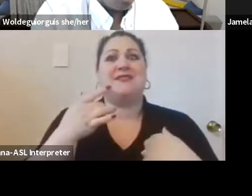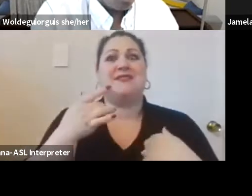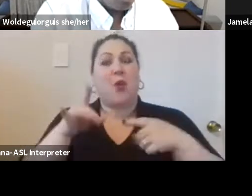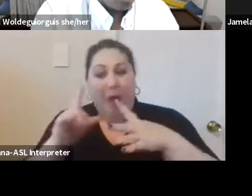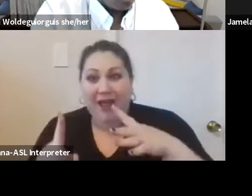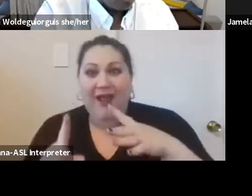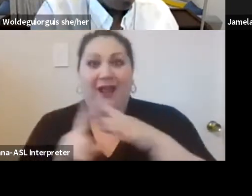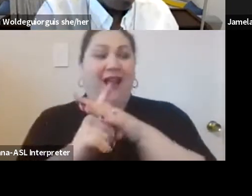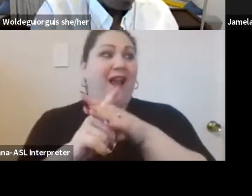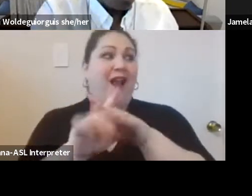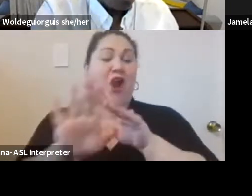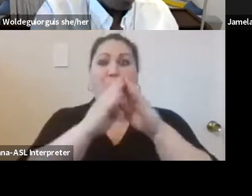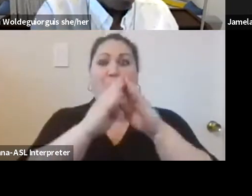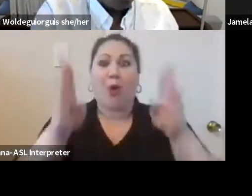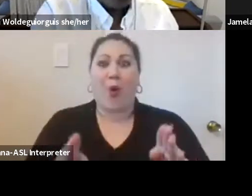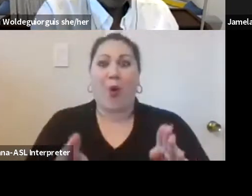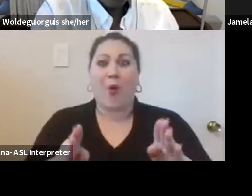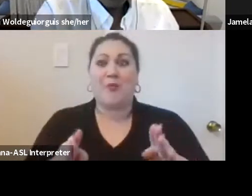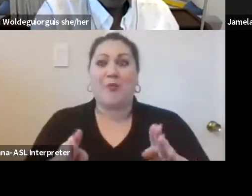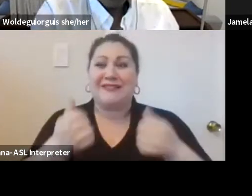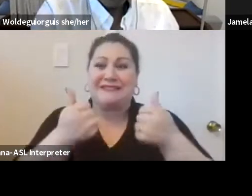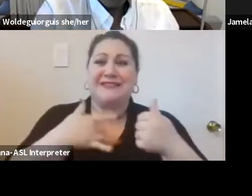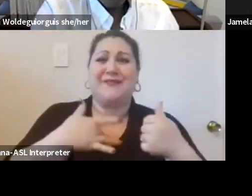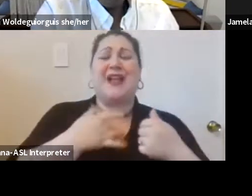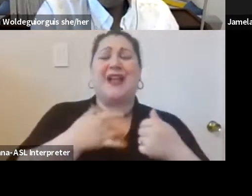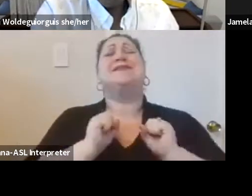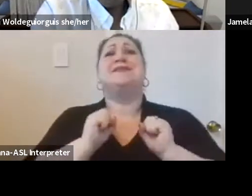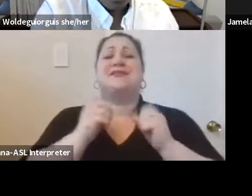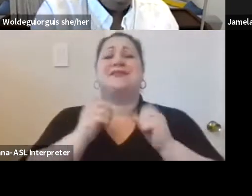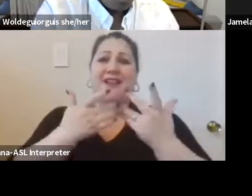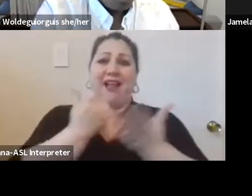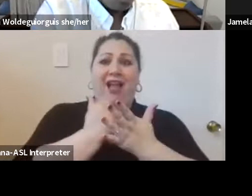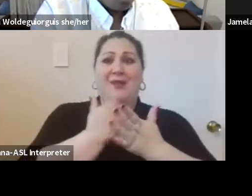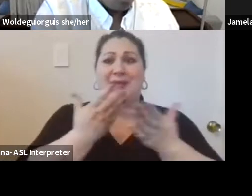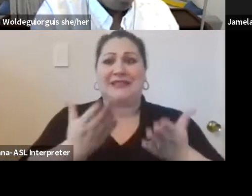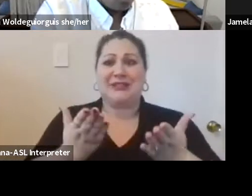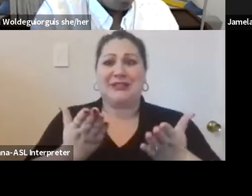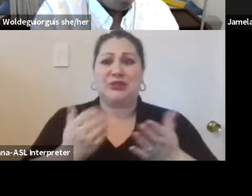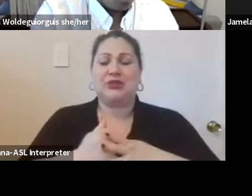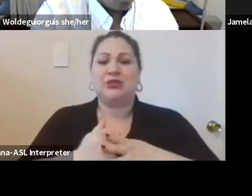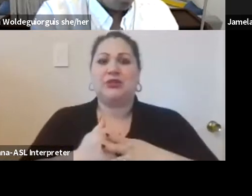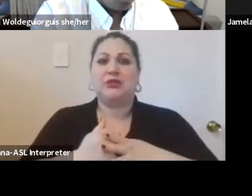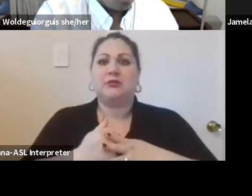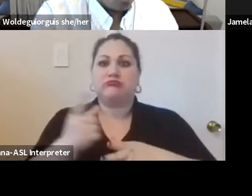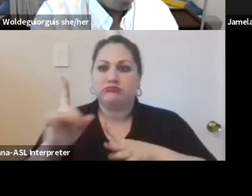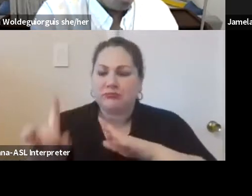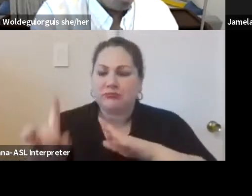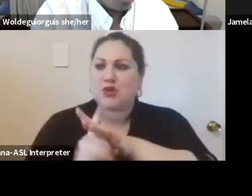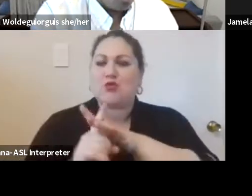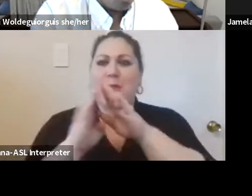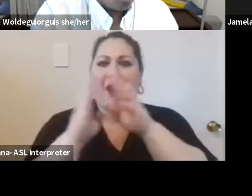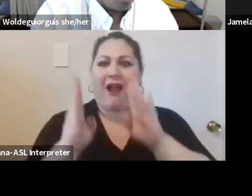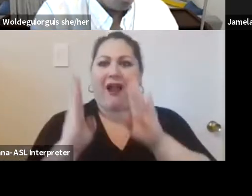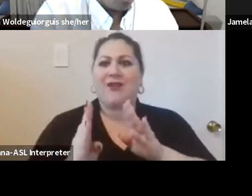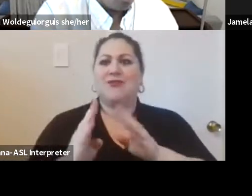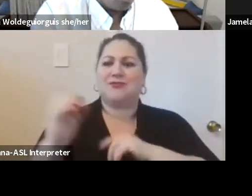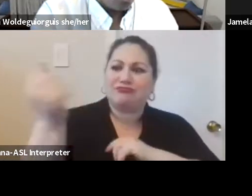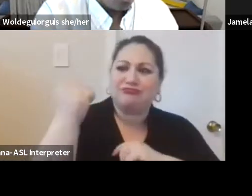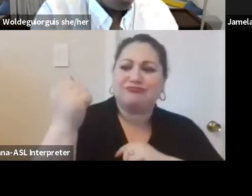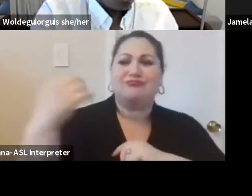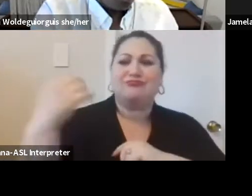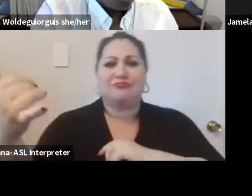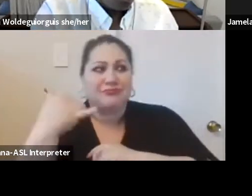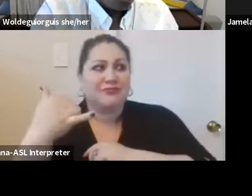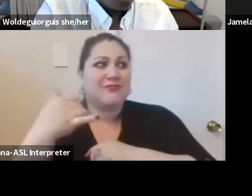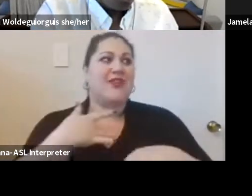support you during this really scary time of going to the police station and making a sexual